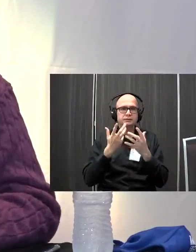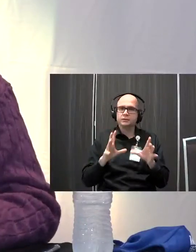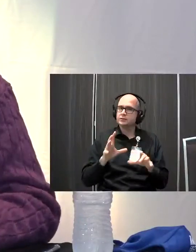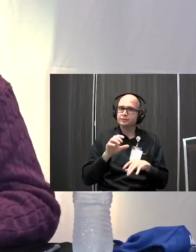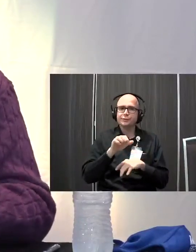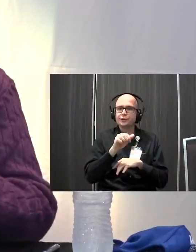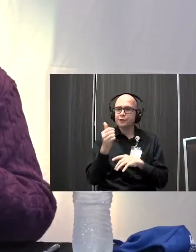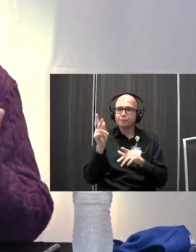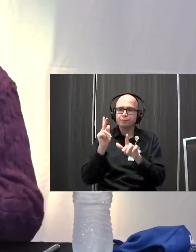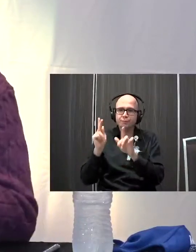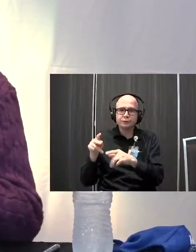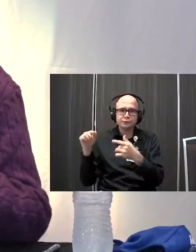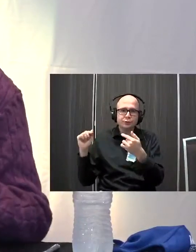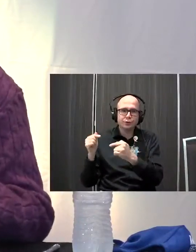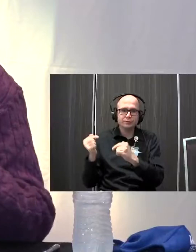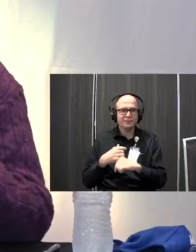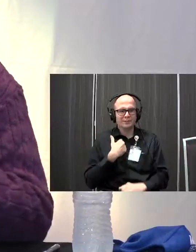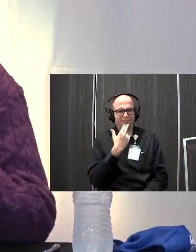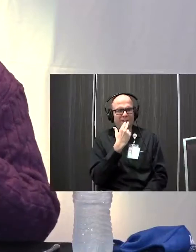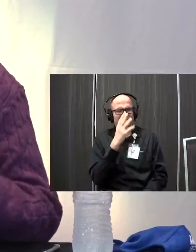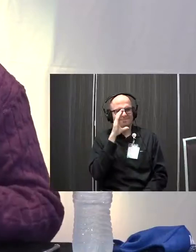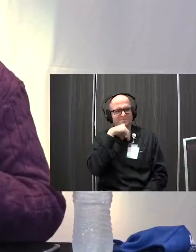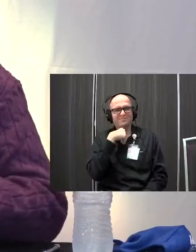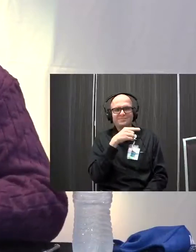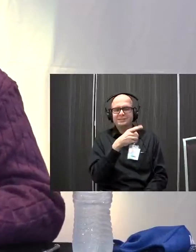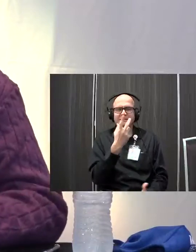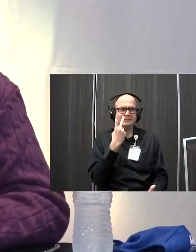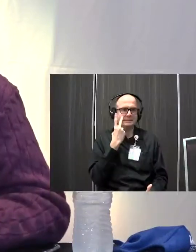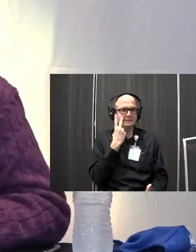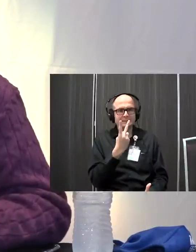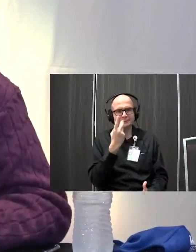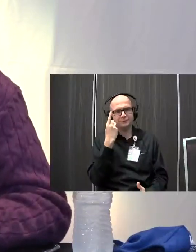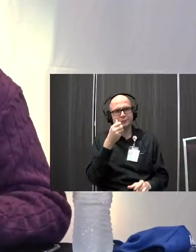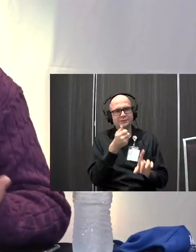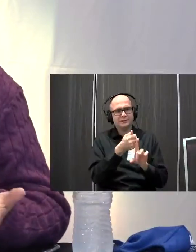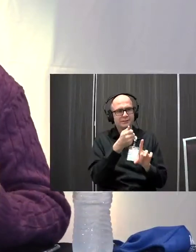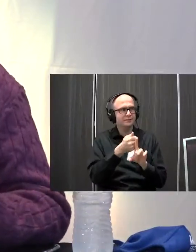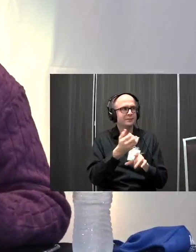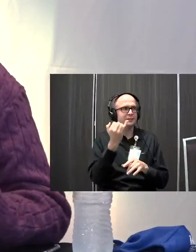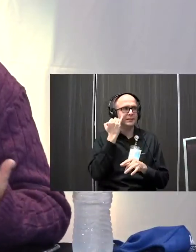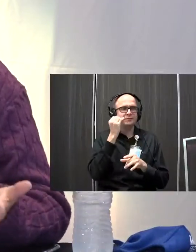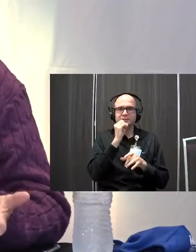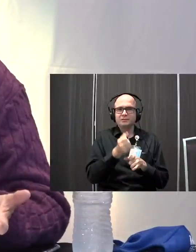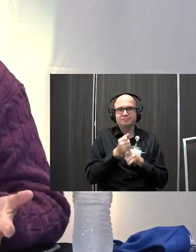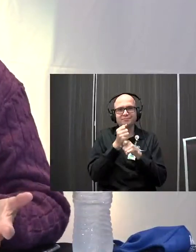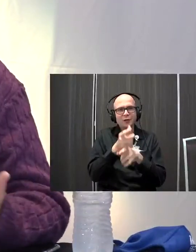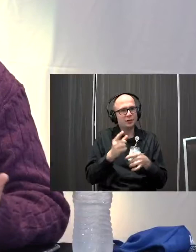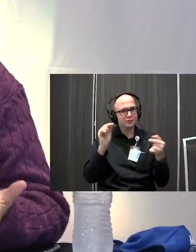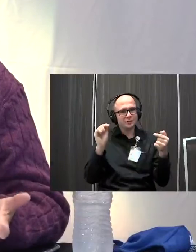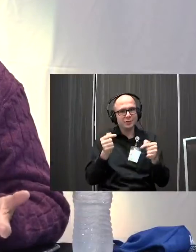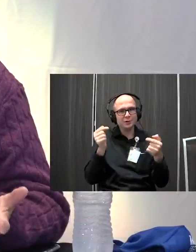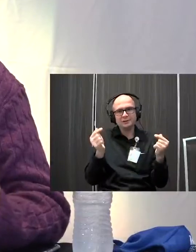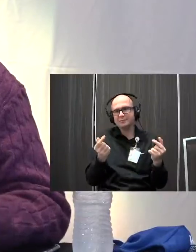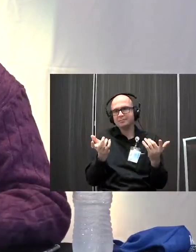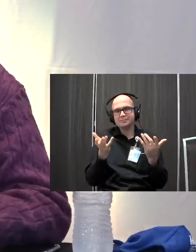hurting anyone. It may look funny in places and you have to kind of figure that out for yourself. But if it's not causing harm, let it go,